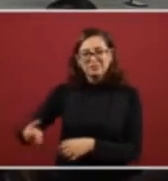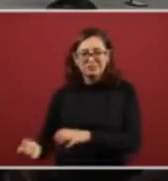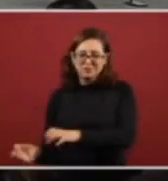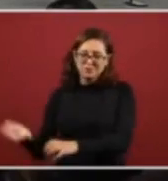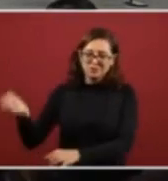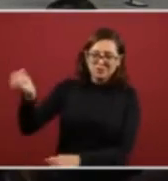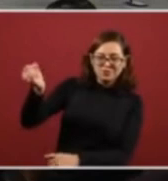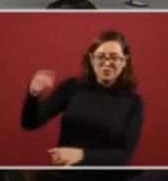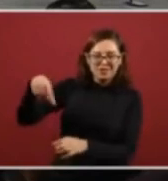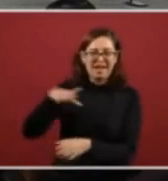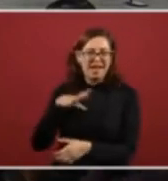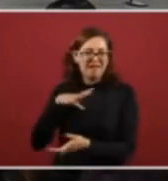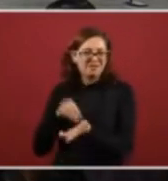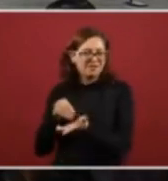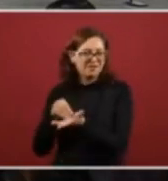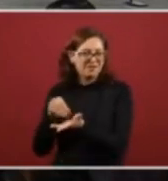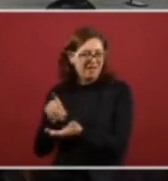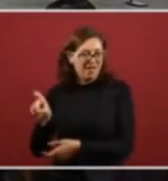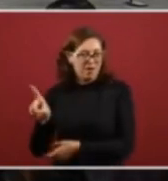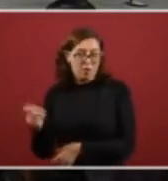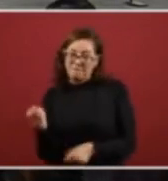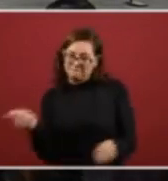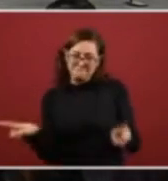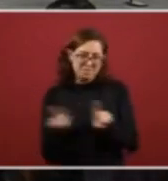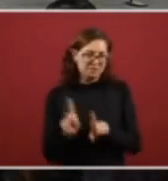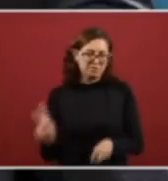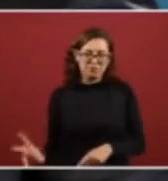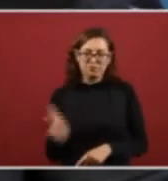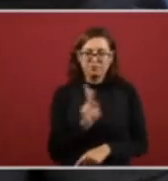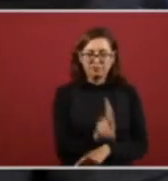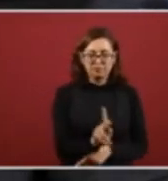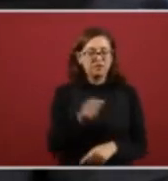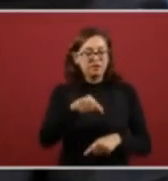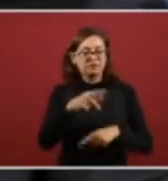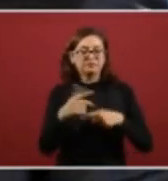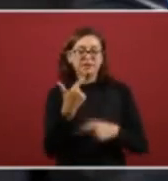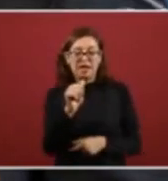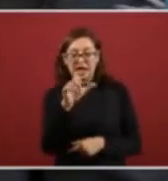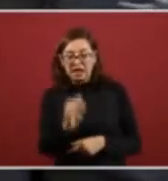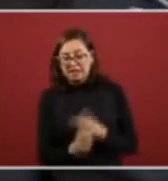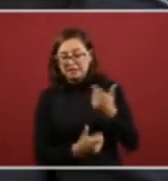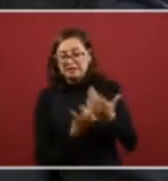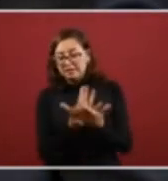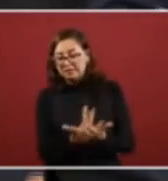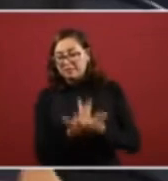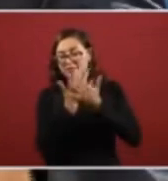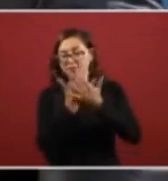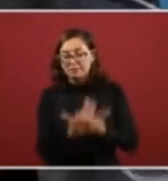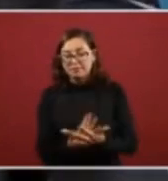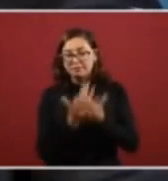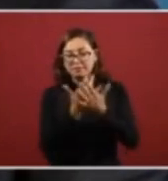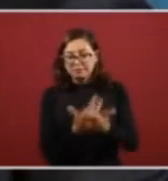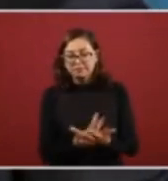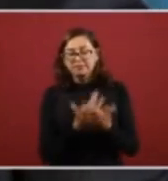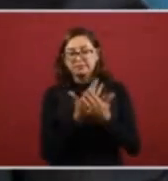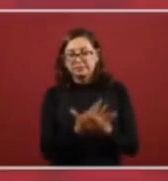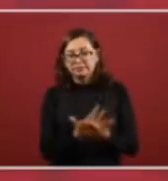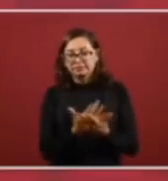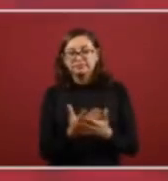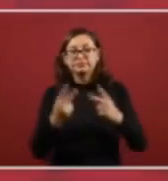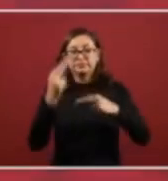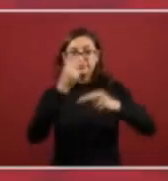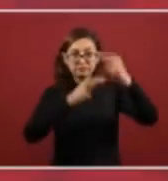or the gas or even the water, and some will remain in the hose. So the remnant will dissipate